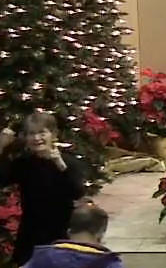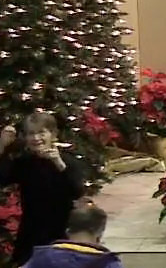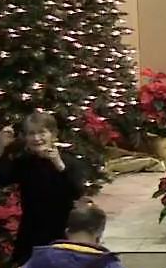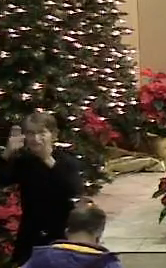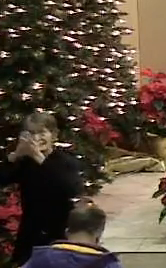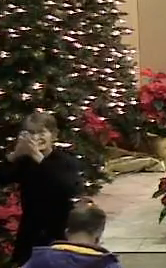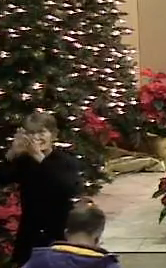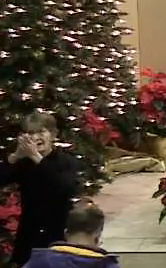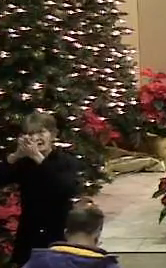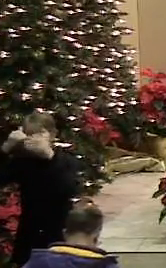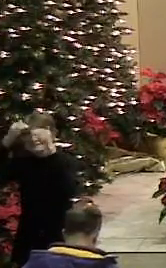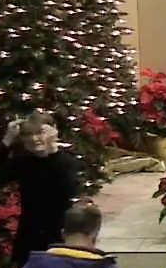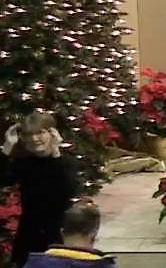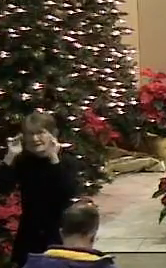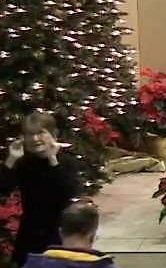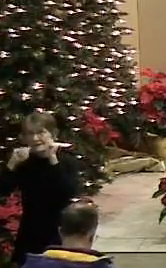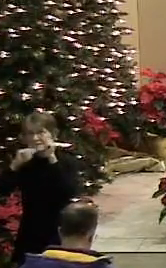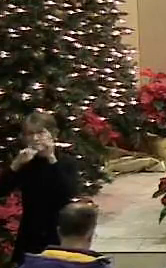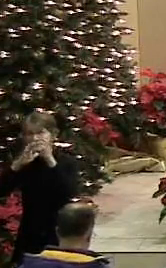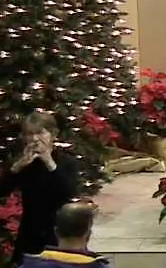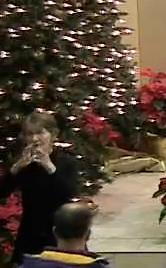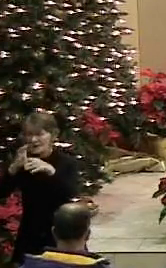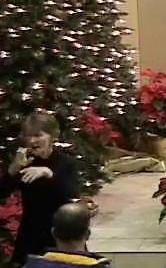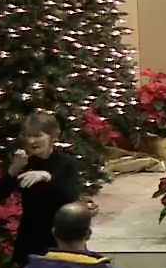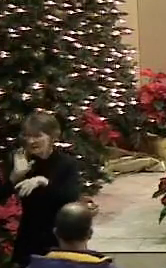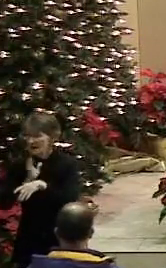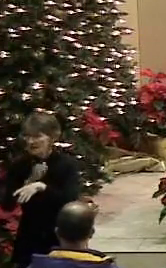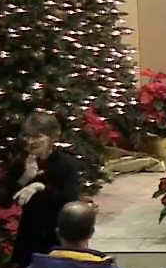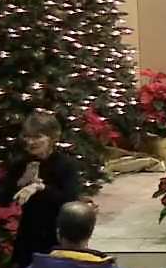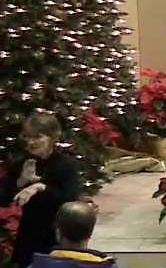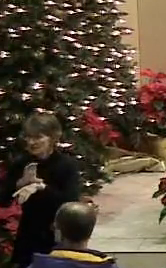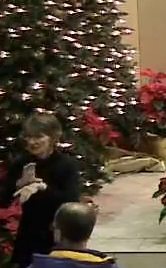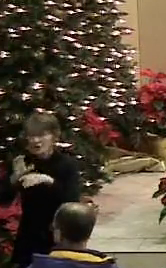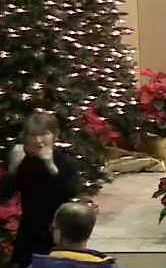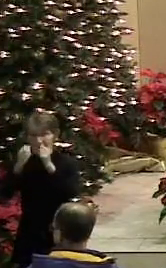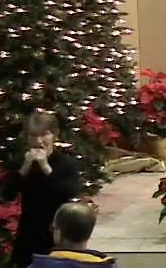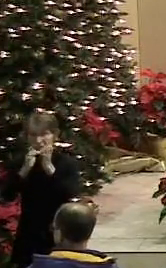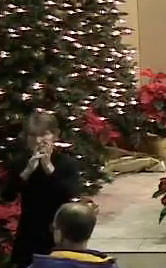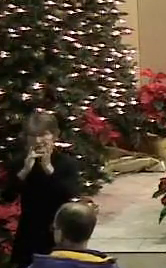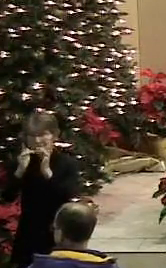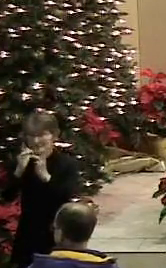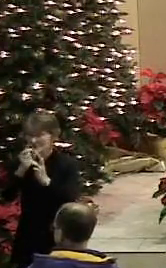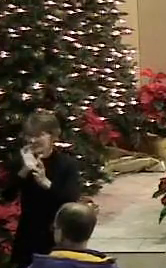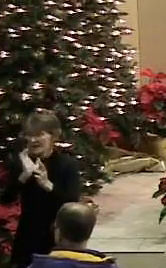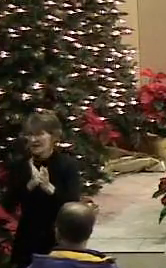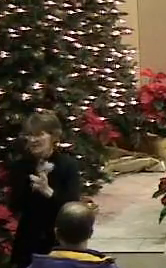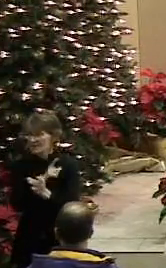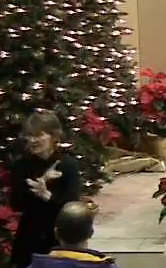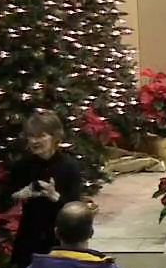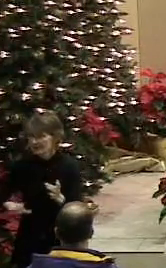Mother of the Church, through Christ our Lord.